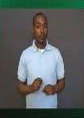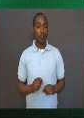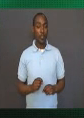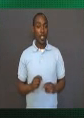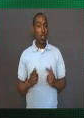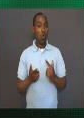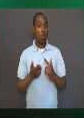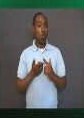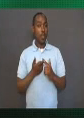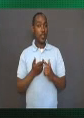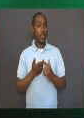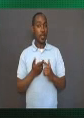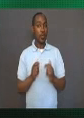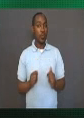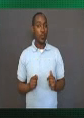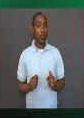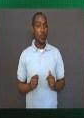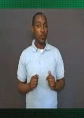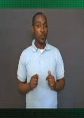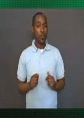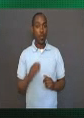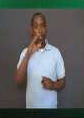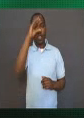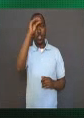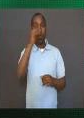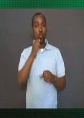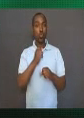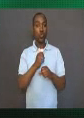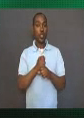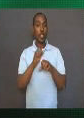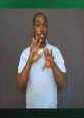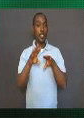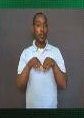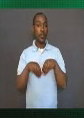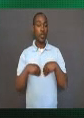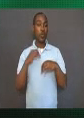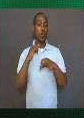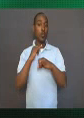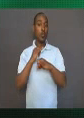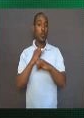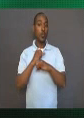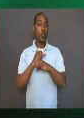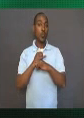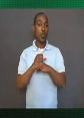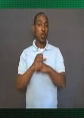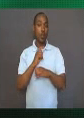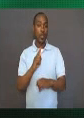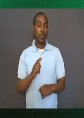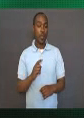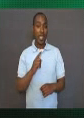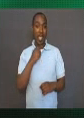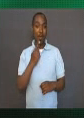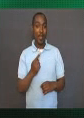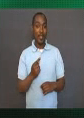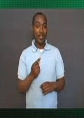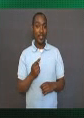And the second part is artificially acquired immunity, which means that contact